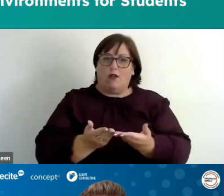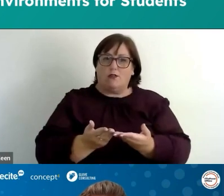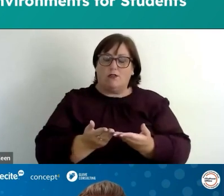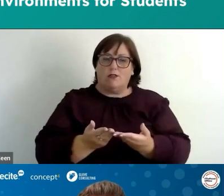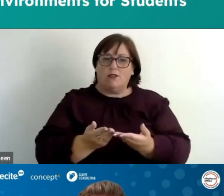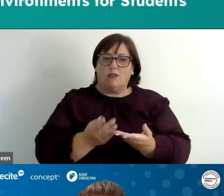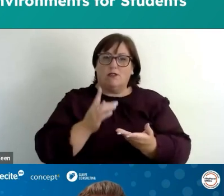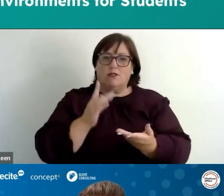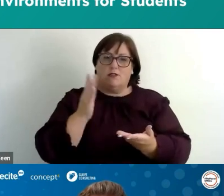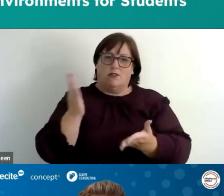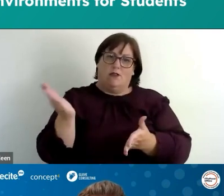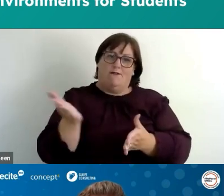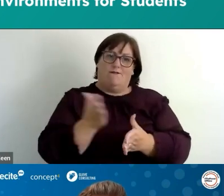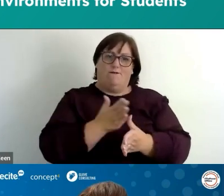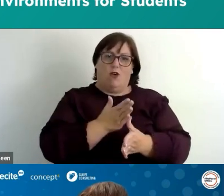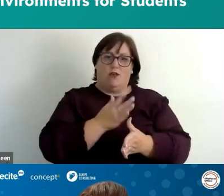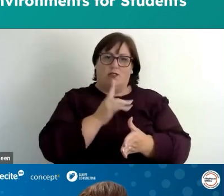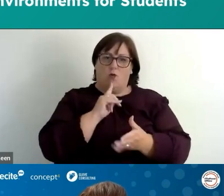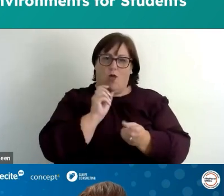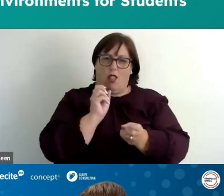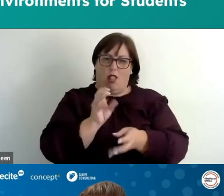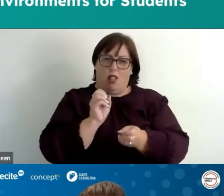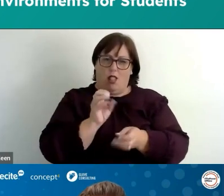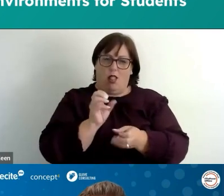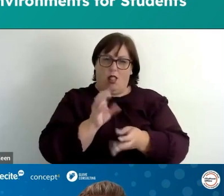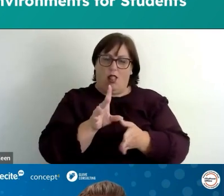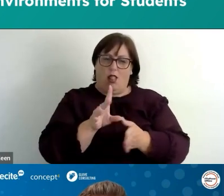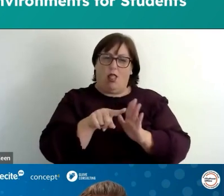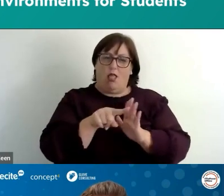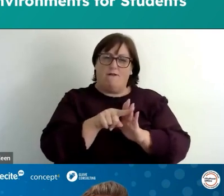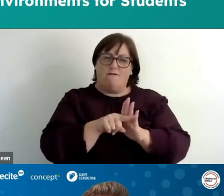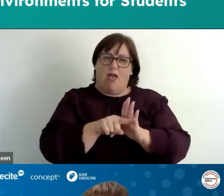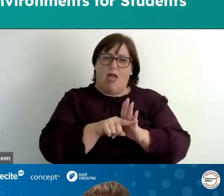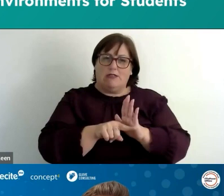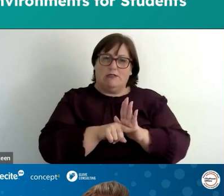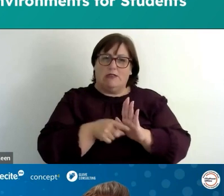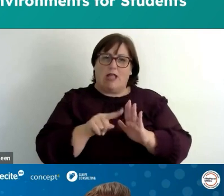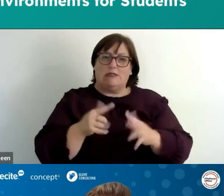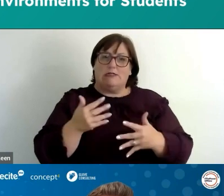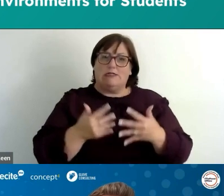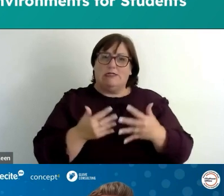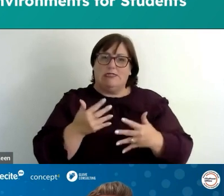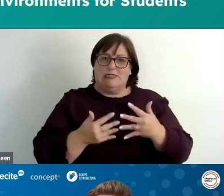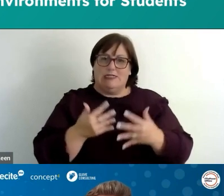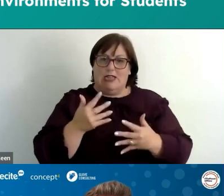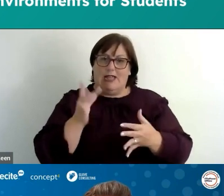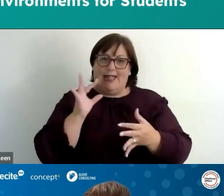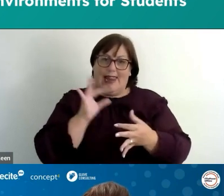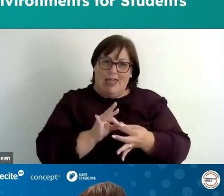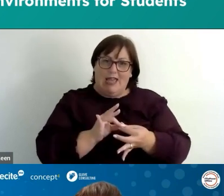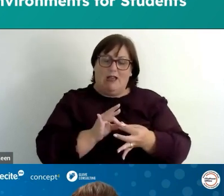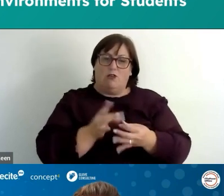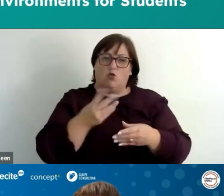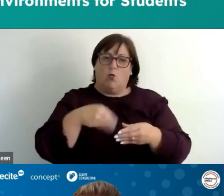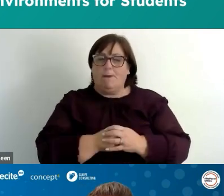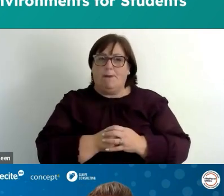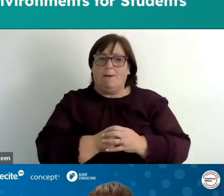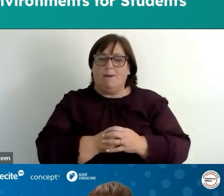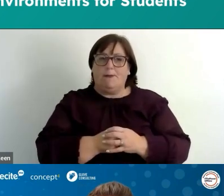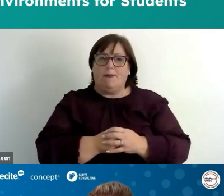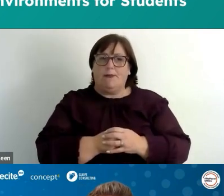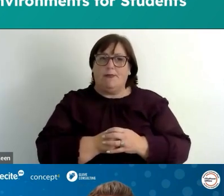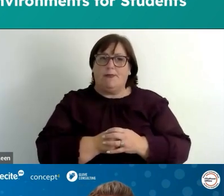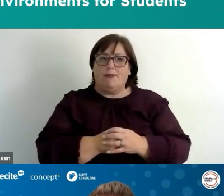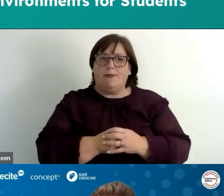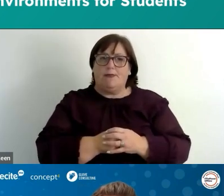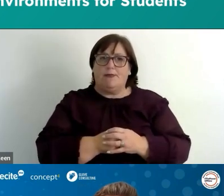run through a few facts and figures around inclusion and disabilities and within the educational space.